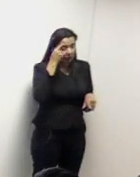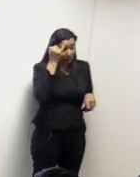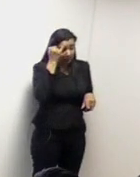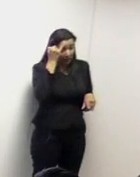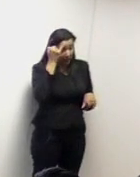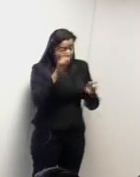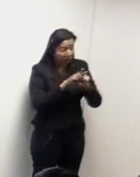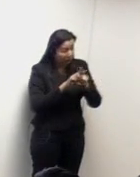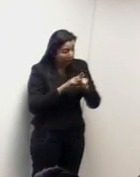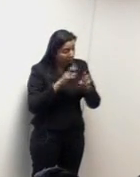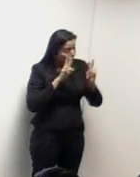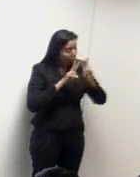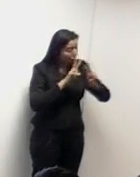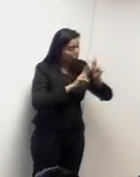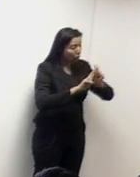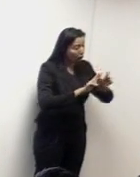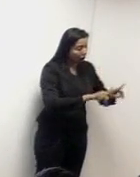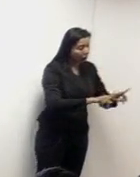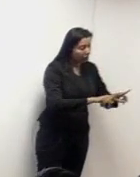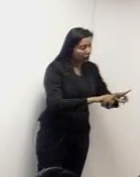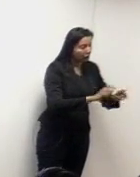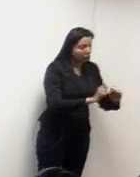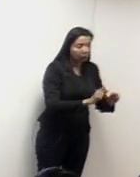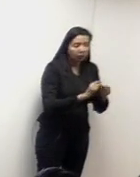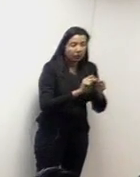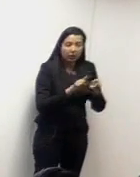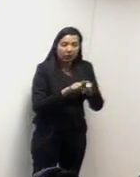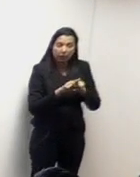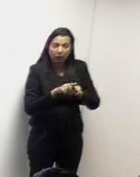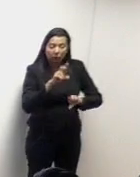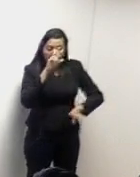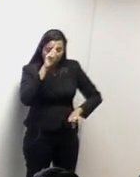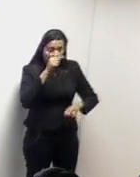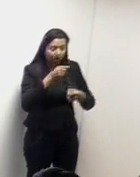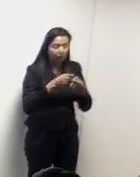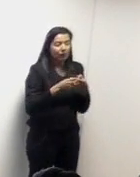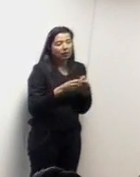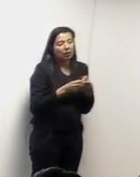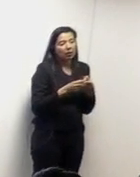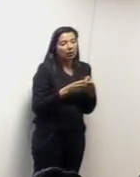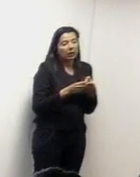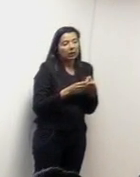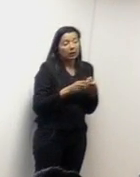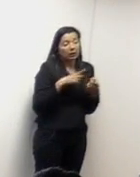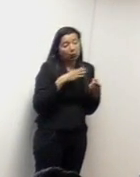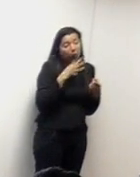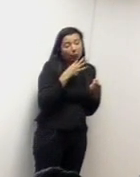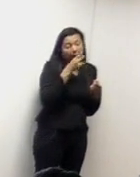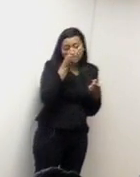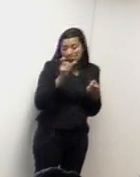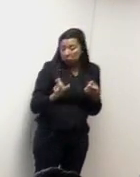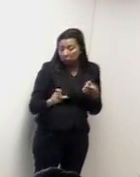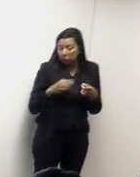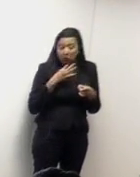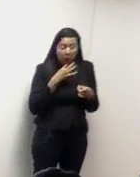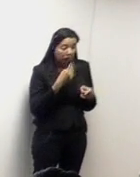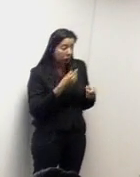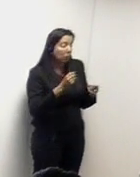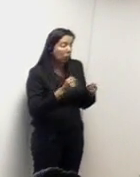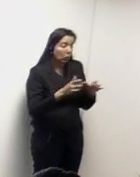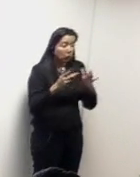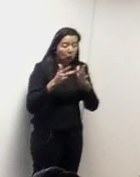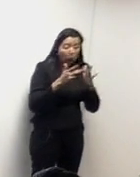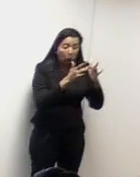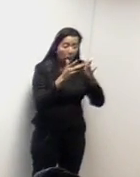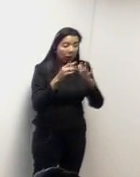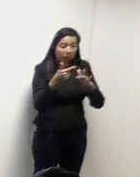can make this a coherent picture. I think about it one way, you think about it another way. Well, I can combine those together and I can say,